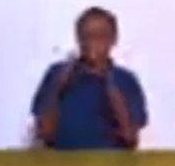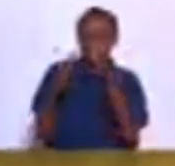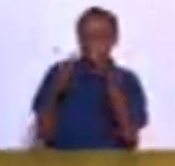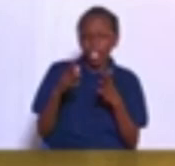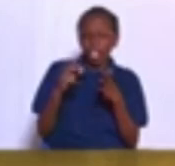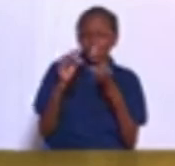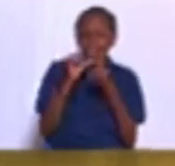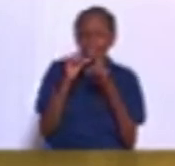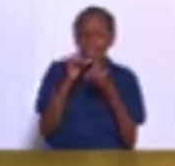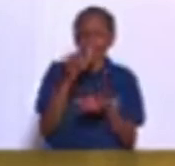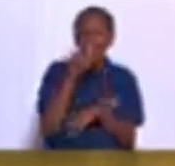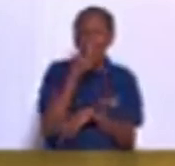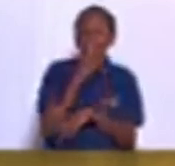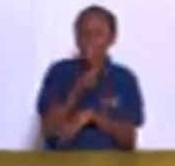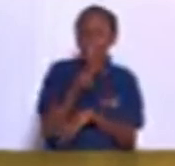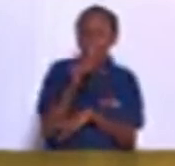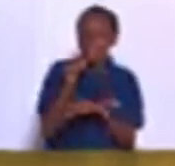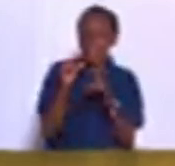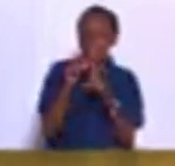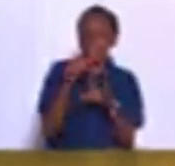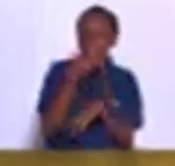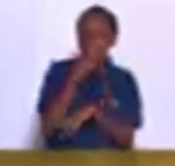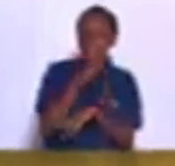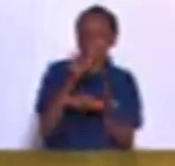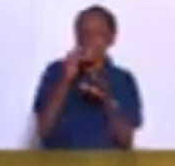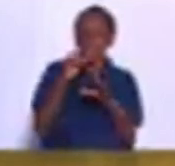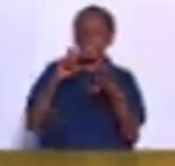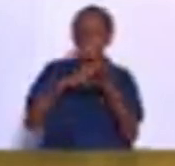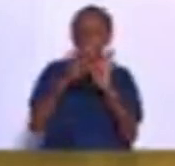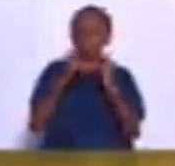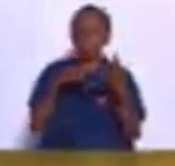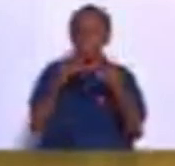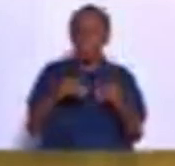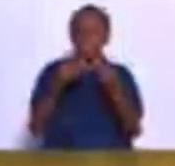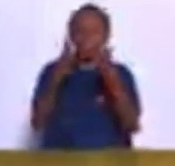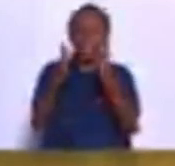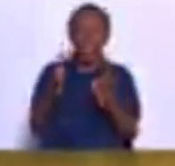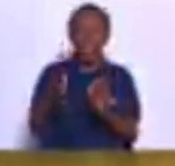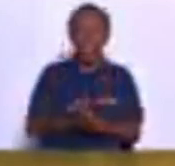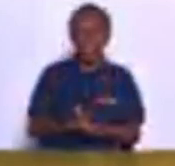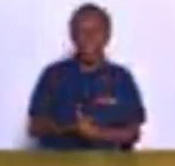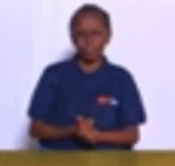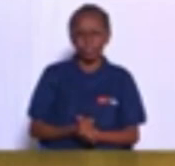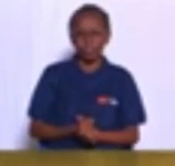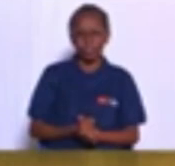word father, the name father, it means provider.